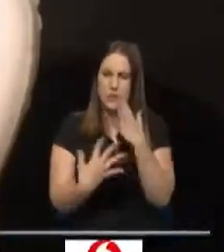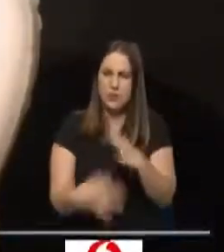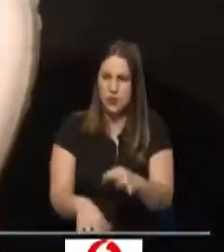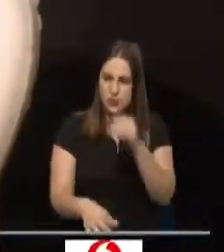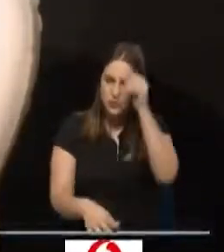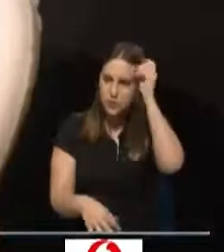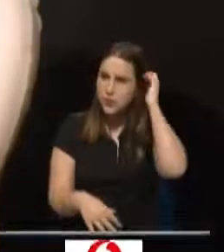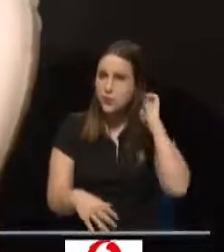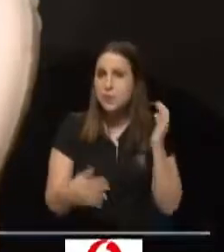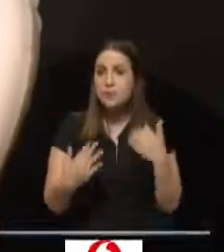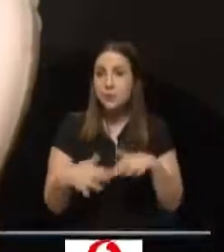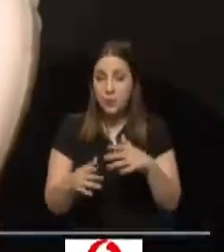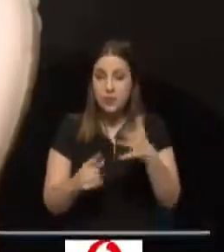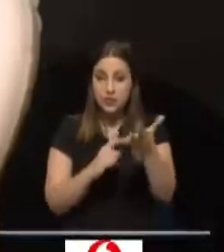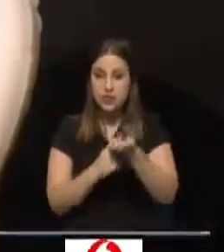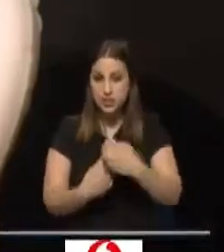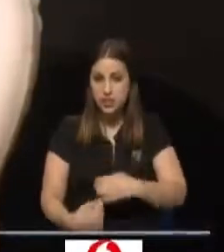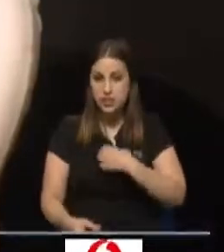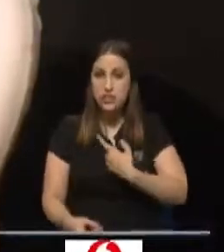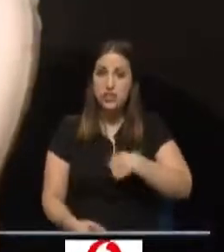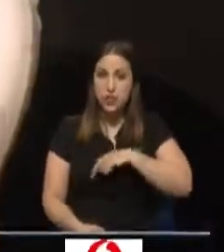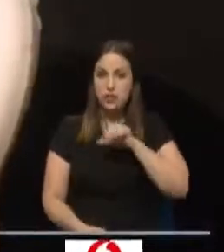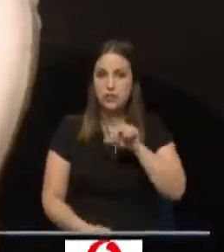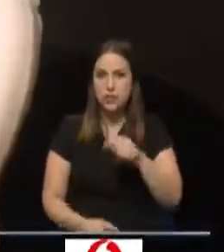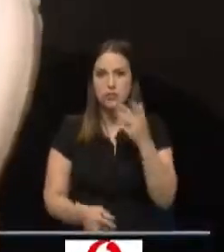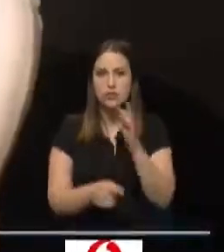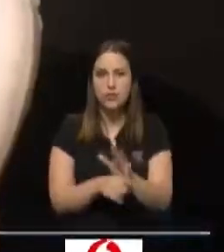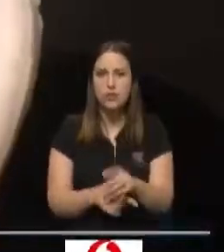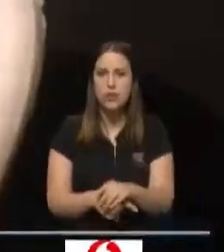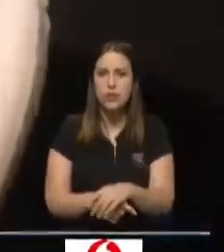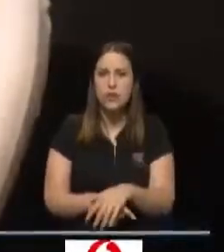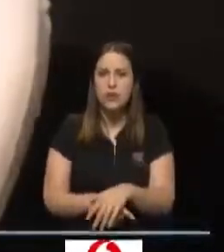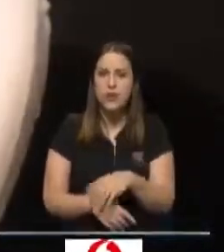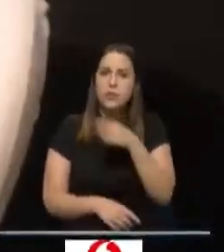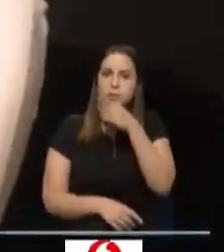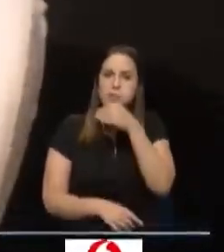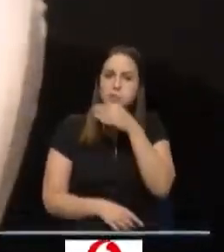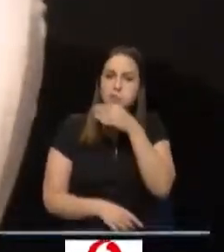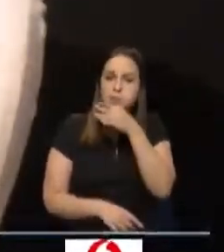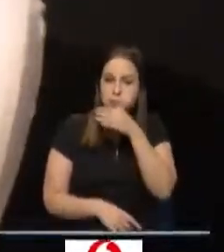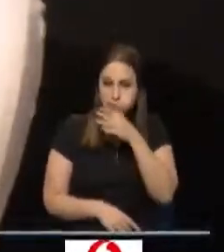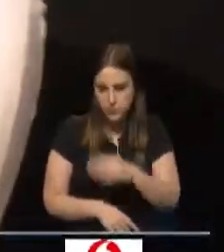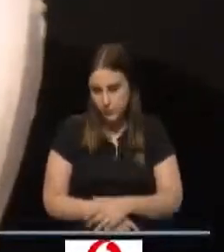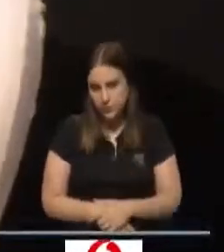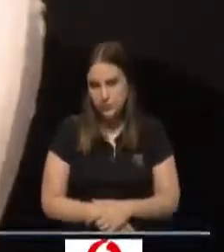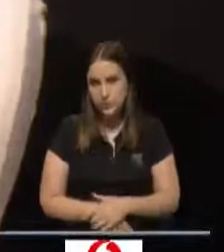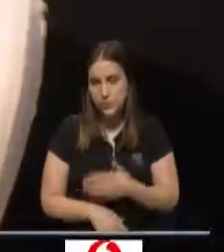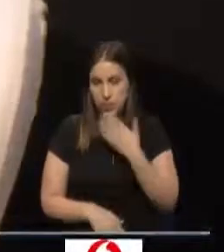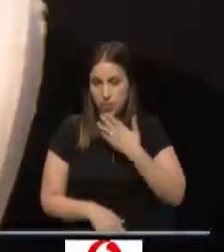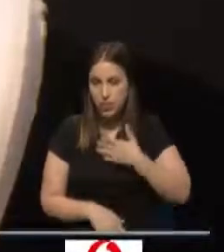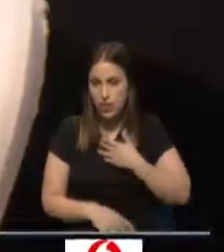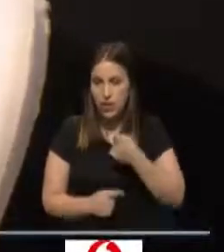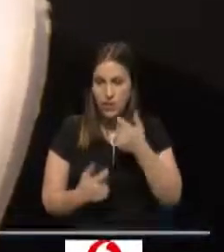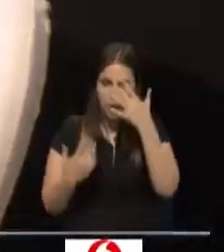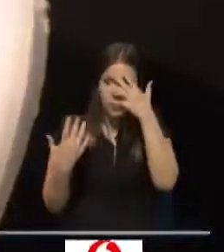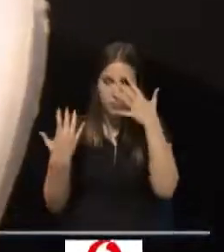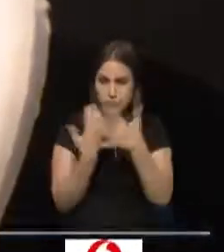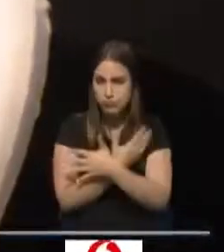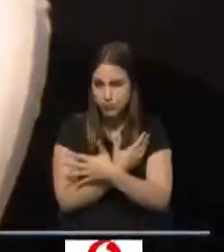be a simple example so people understand what we do and what we are,